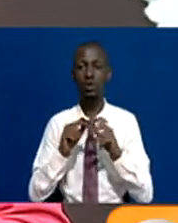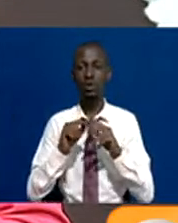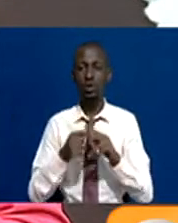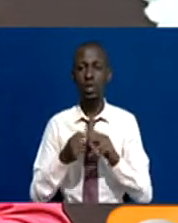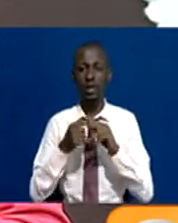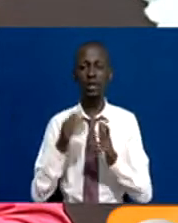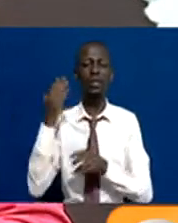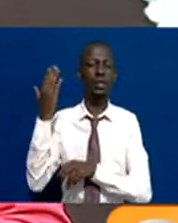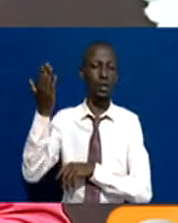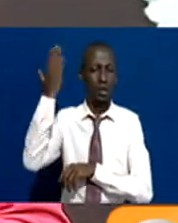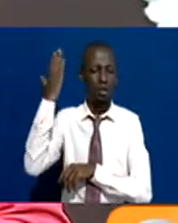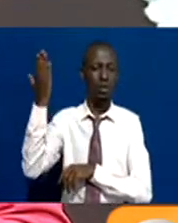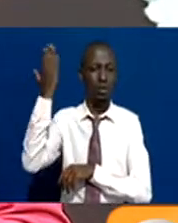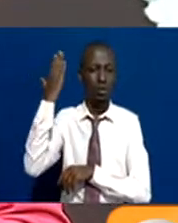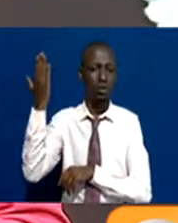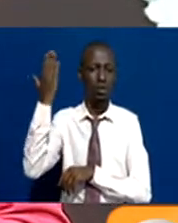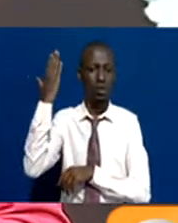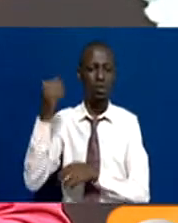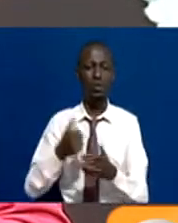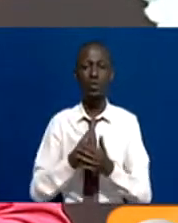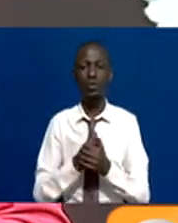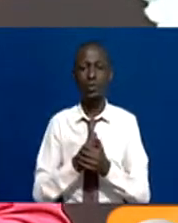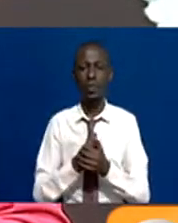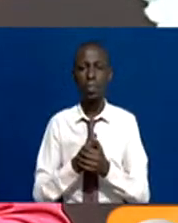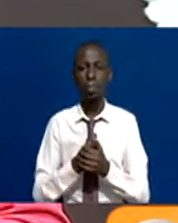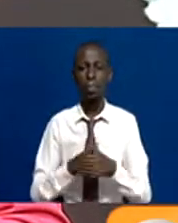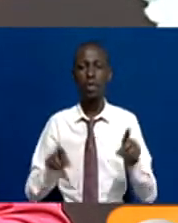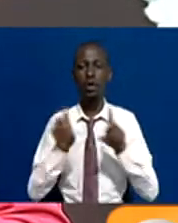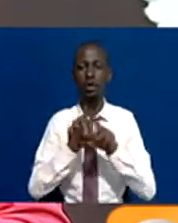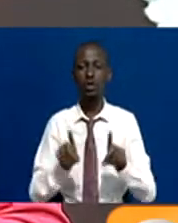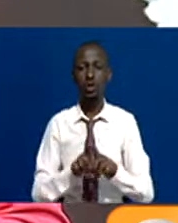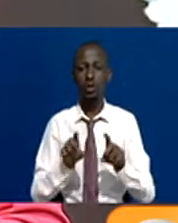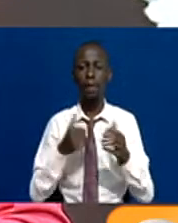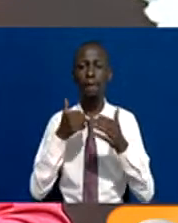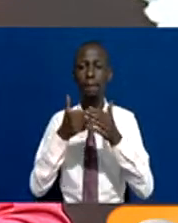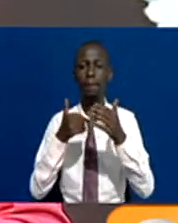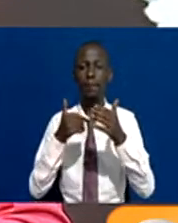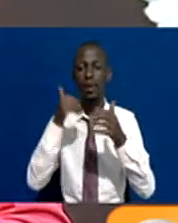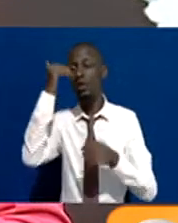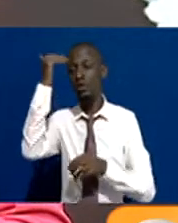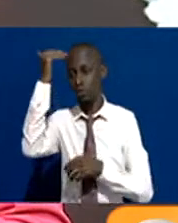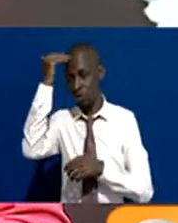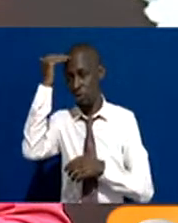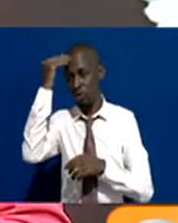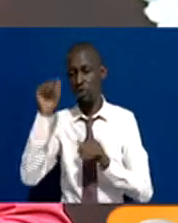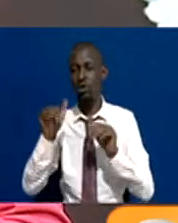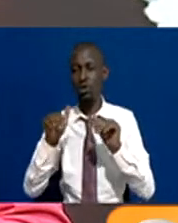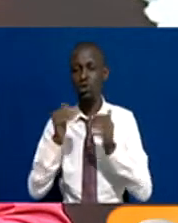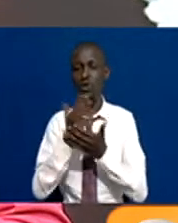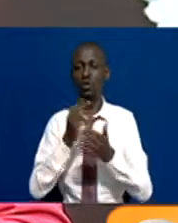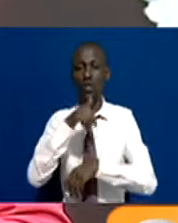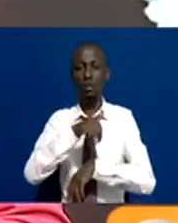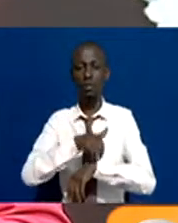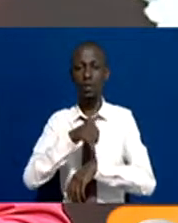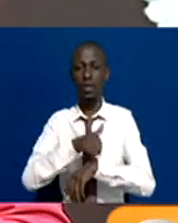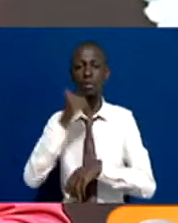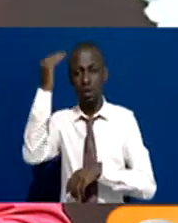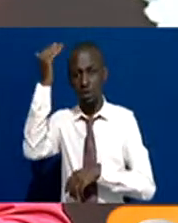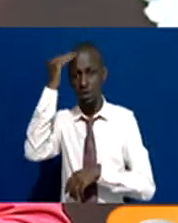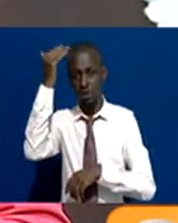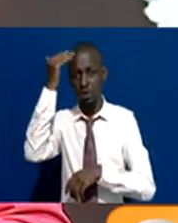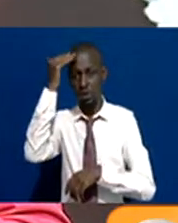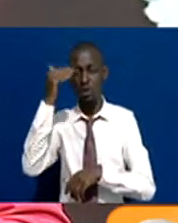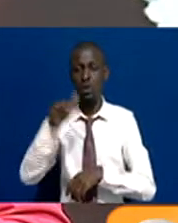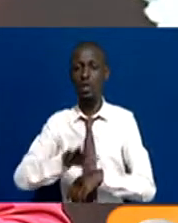while ago, and it has taken a while even for you to realize that I'm actually living in a very toxic and